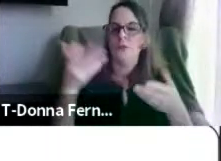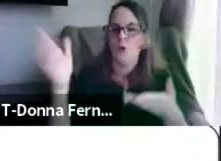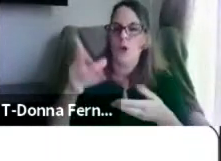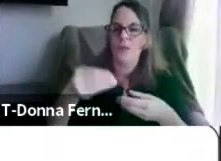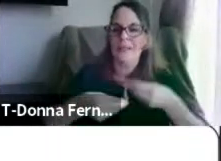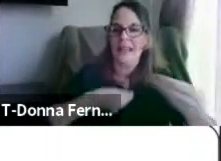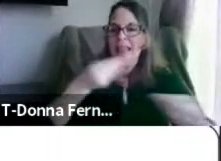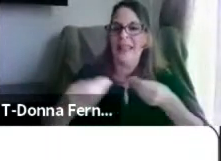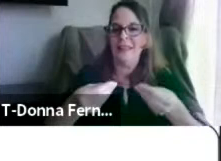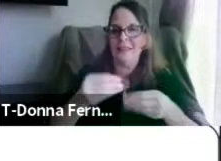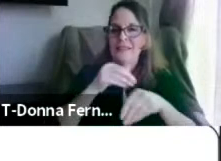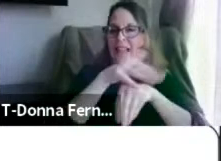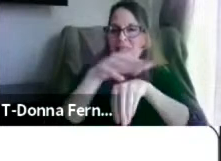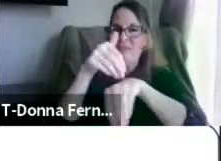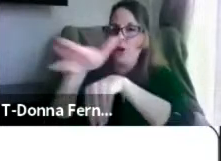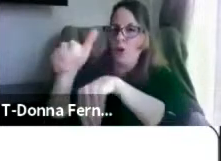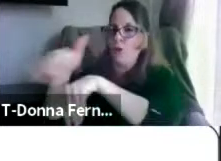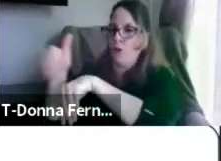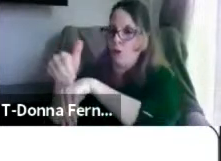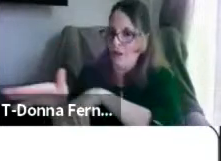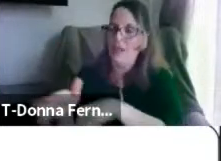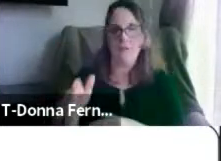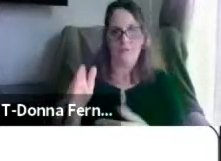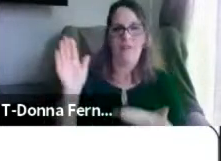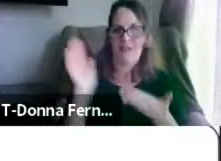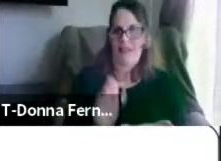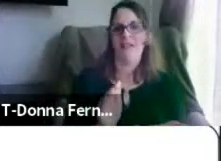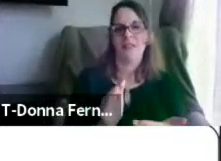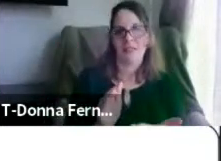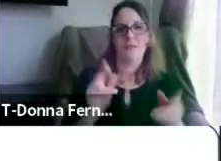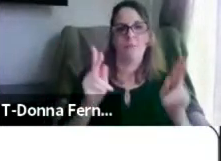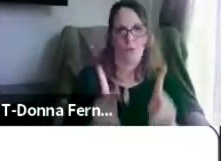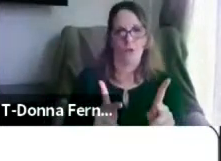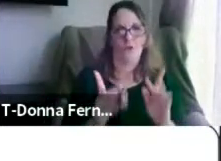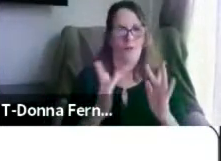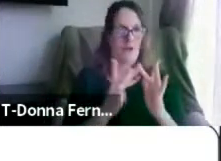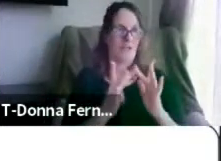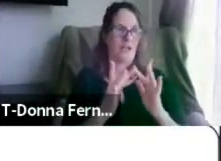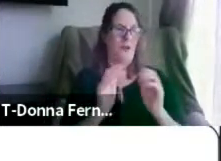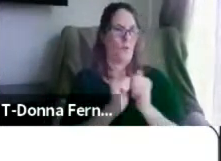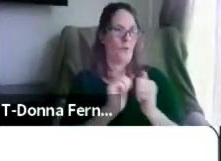once a week. That's one less person coming in contact with your staff that may